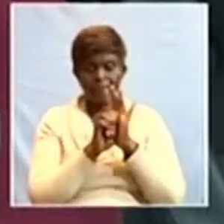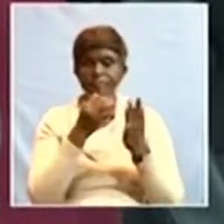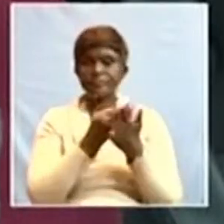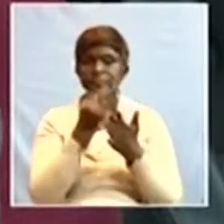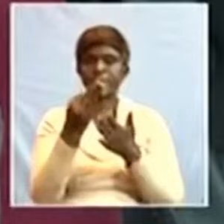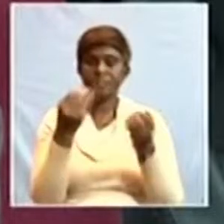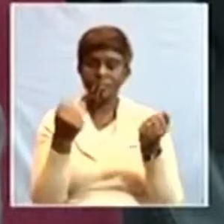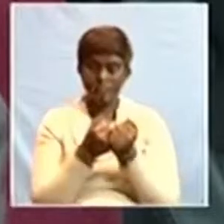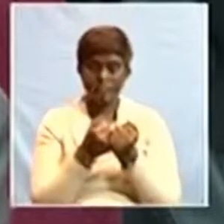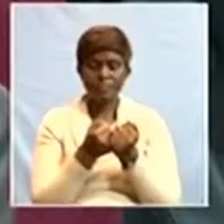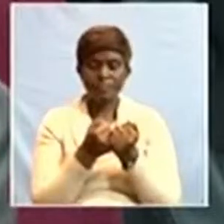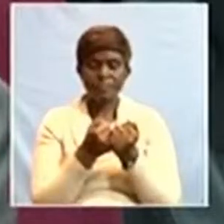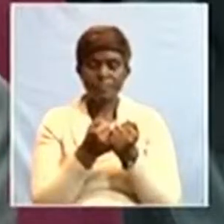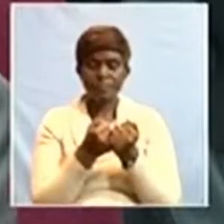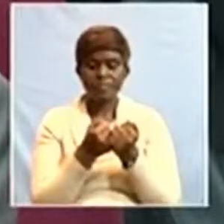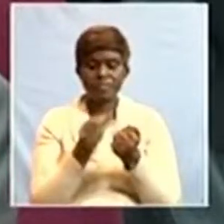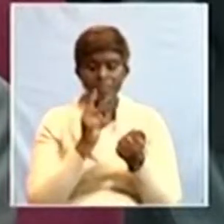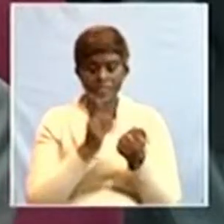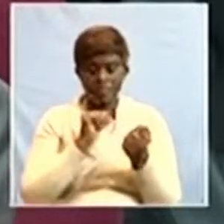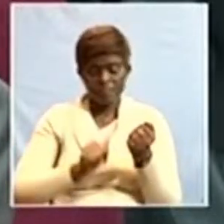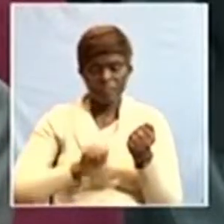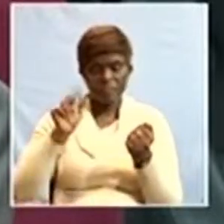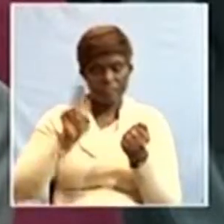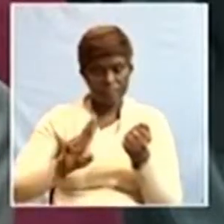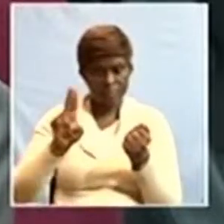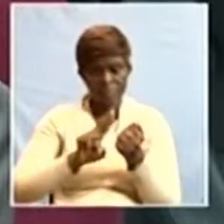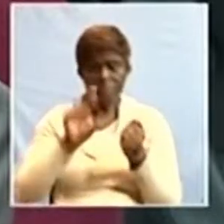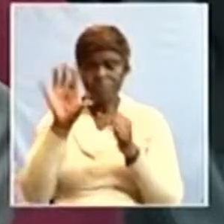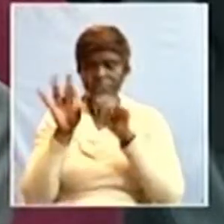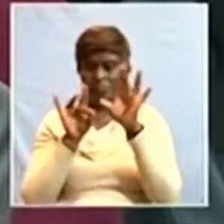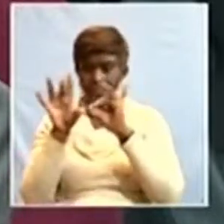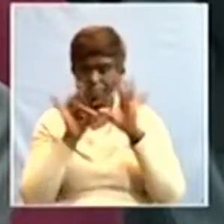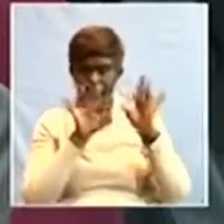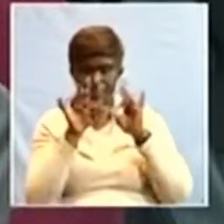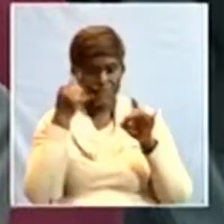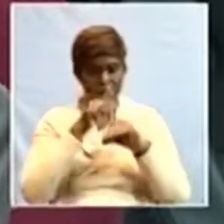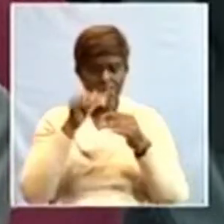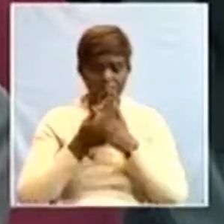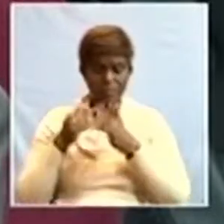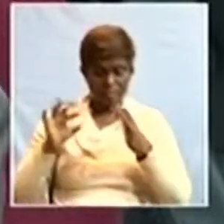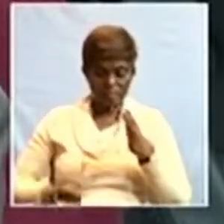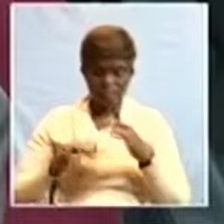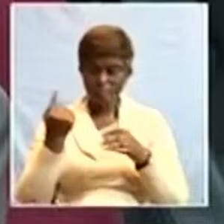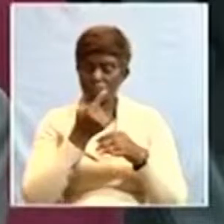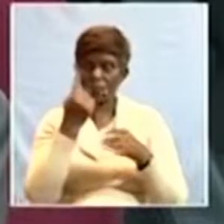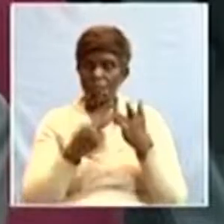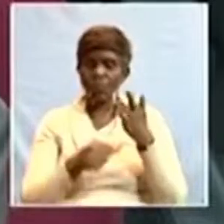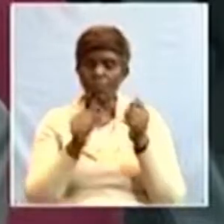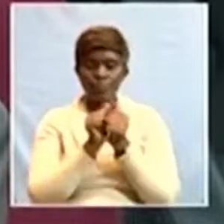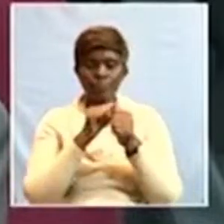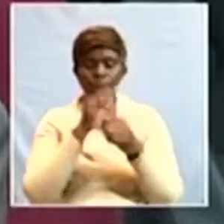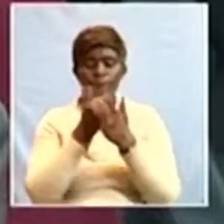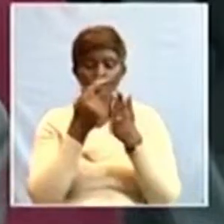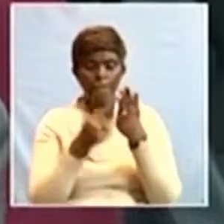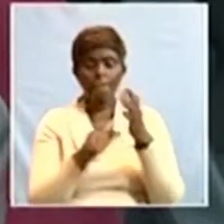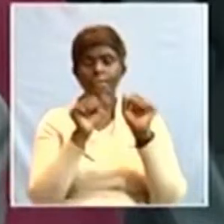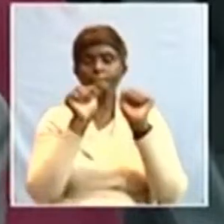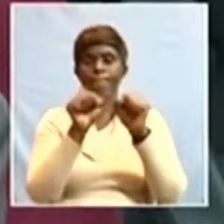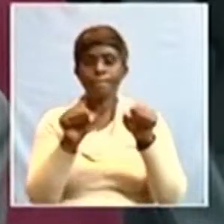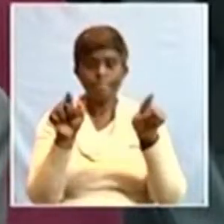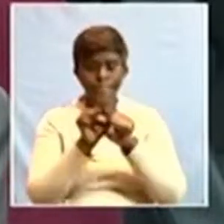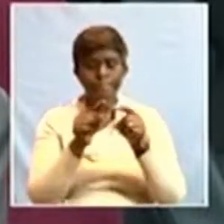FSP, we use automatic selection of beneficiaries based on meeting of all the